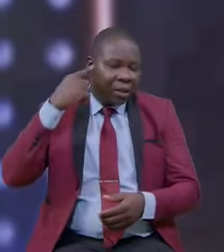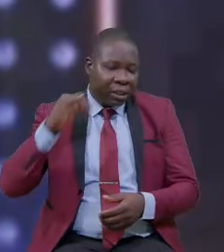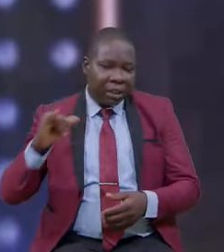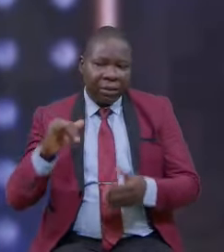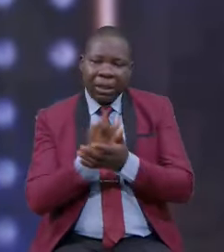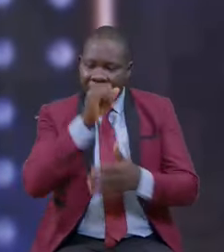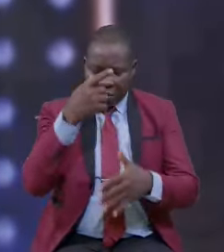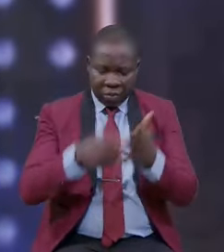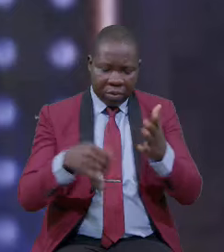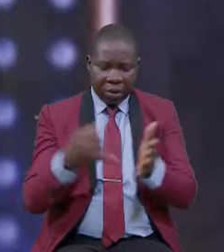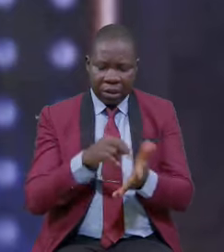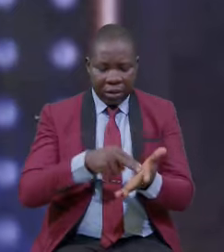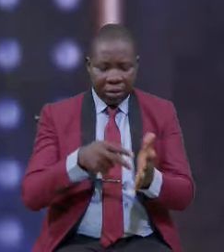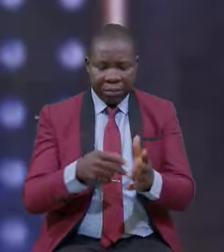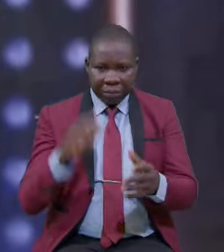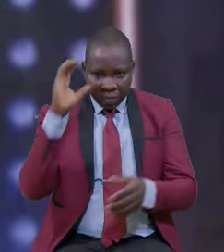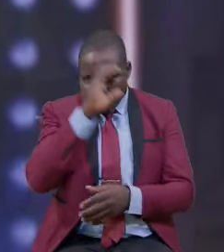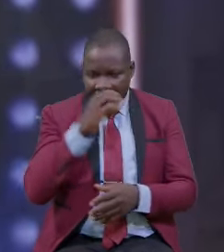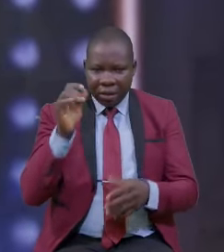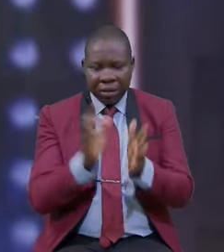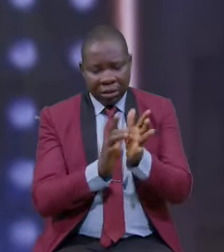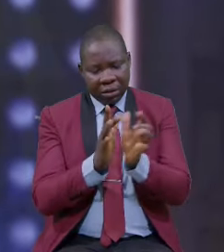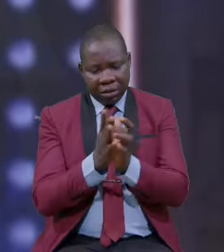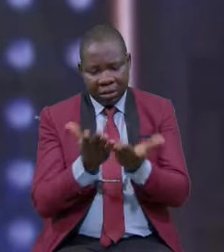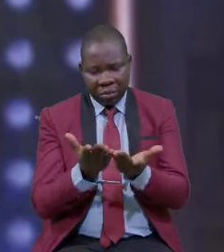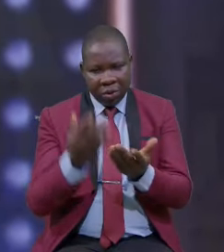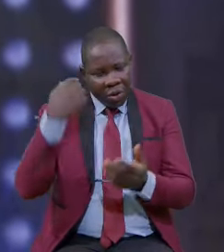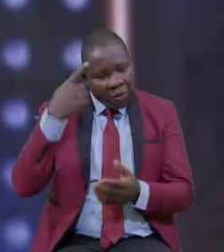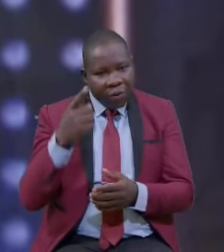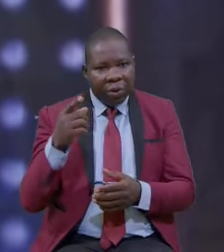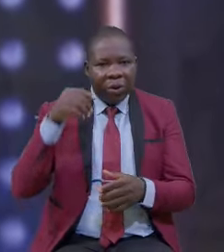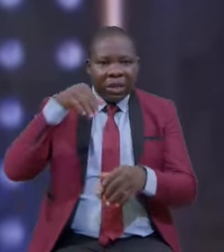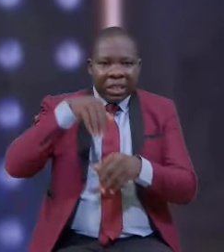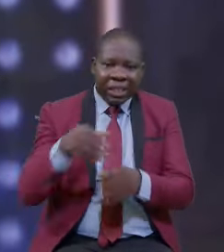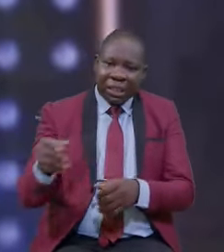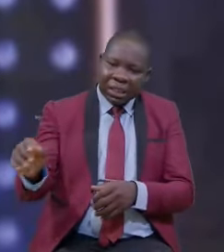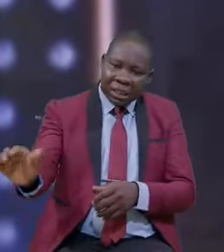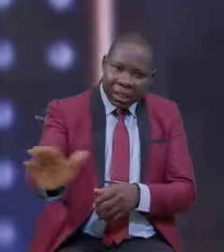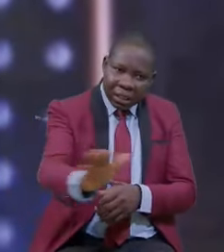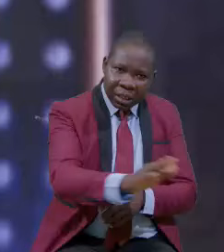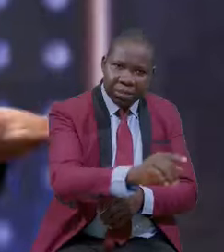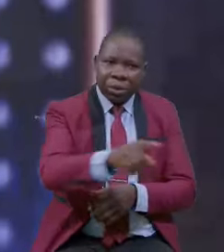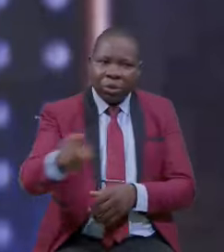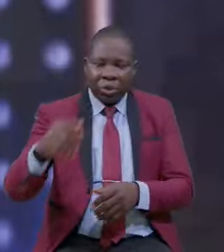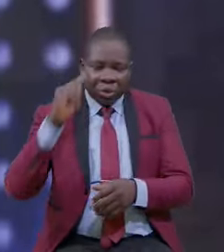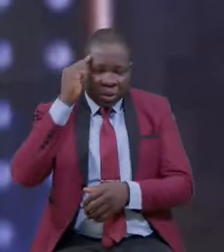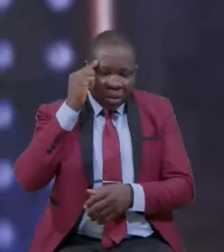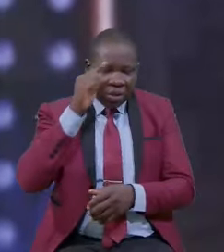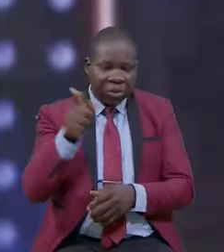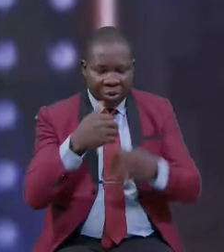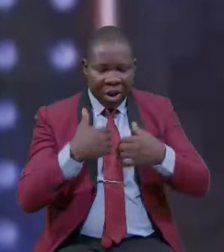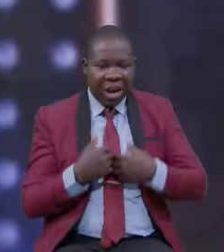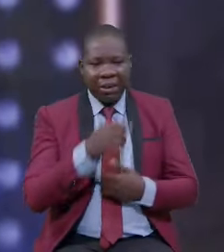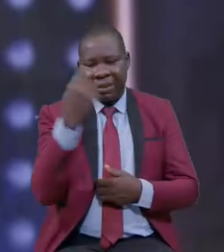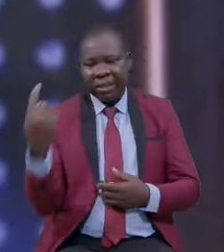says, for in them you think you have eternal life. You know, when you read that word think in the